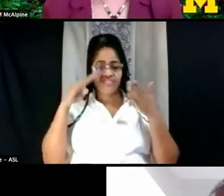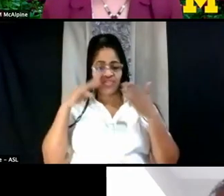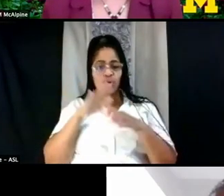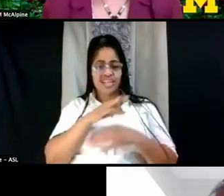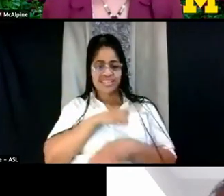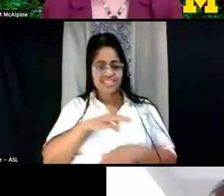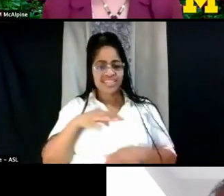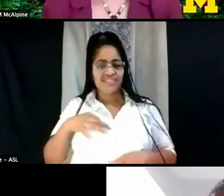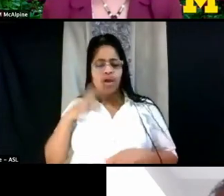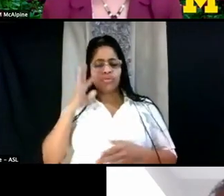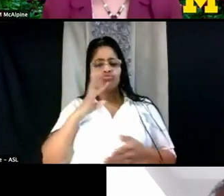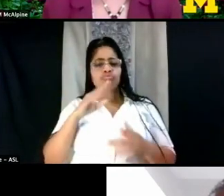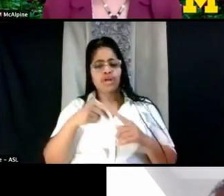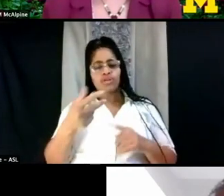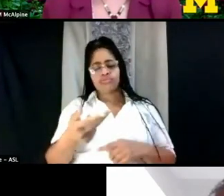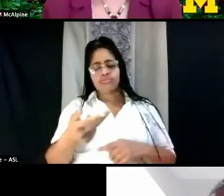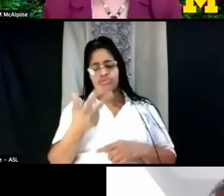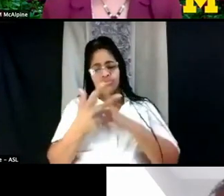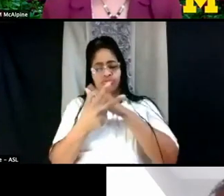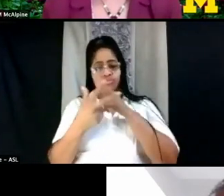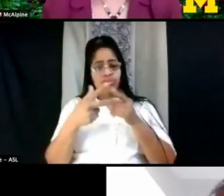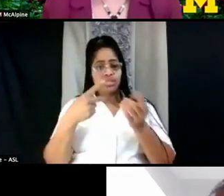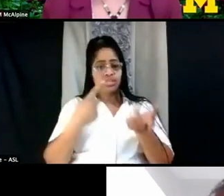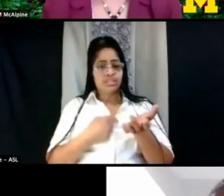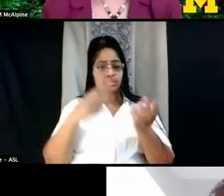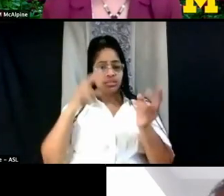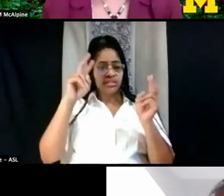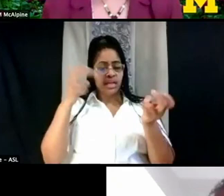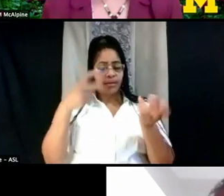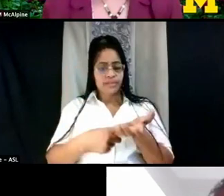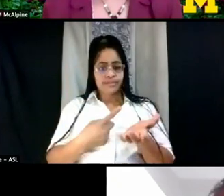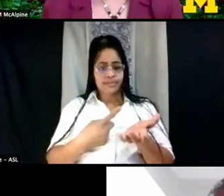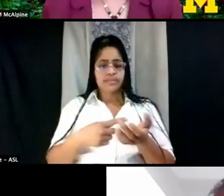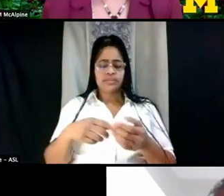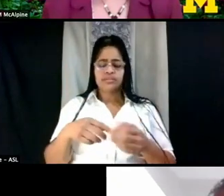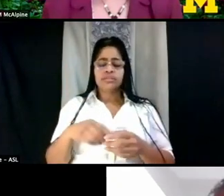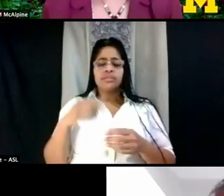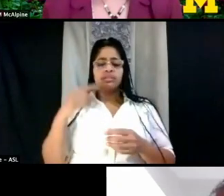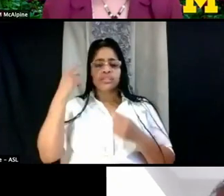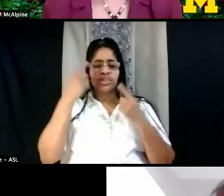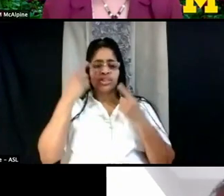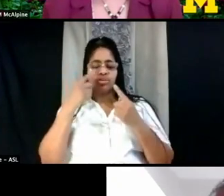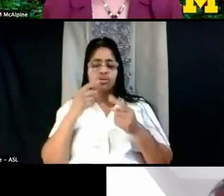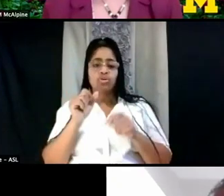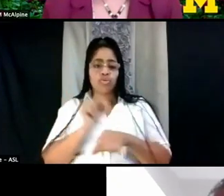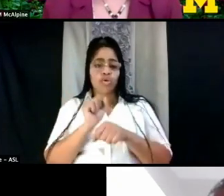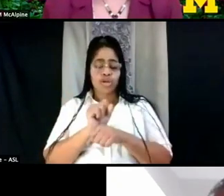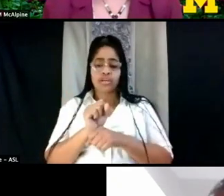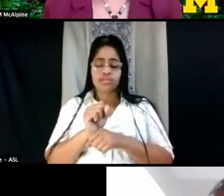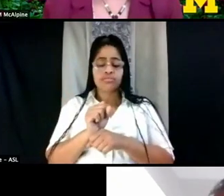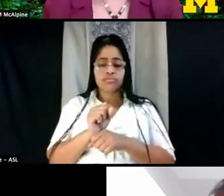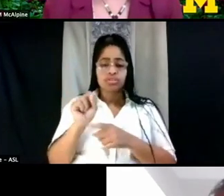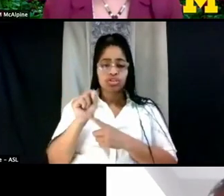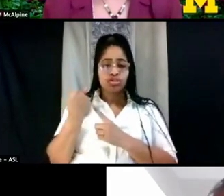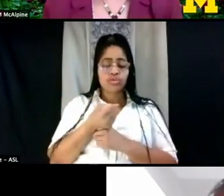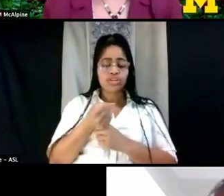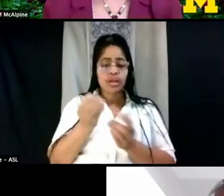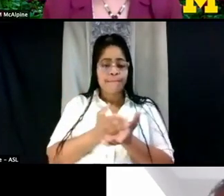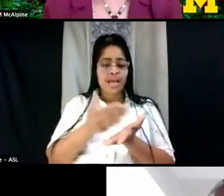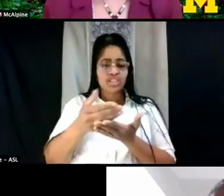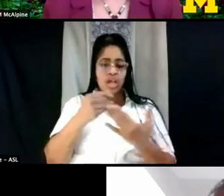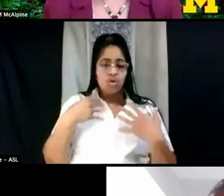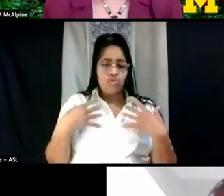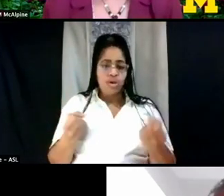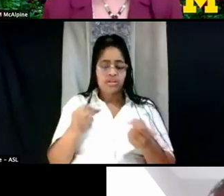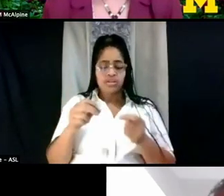touch on three topics. One is decisions regarding staff working situations. Budget and wellness are the other two, but